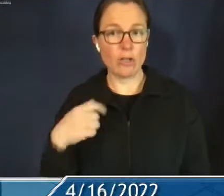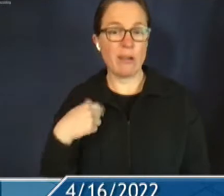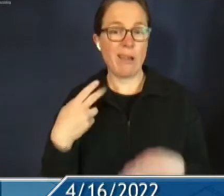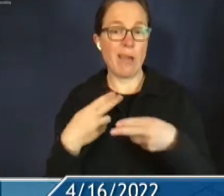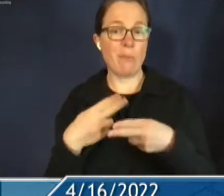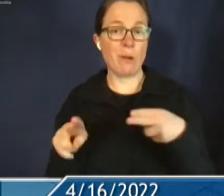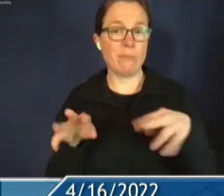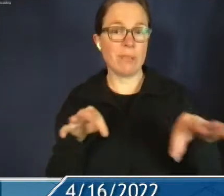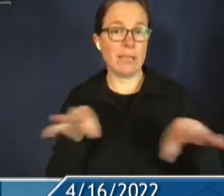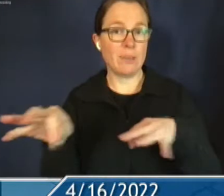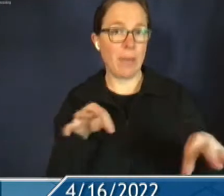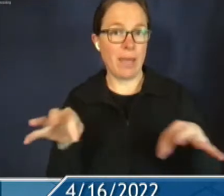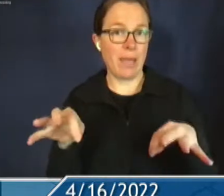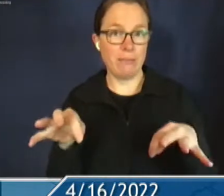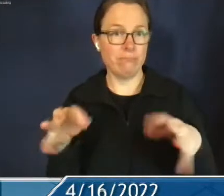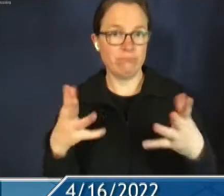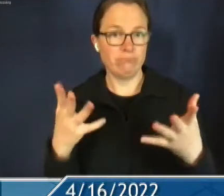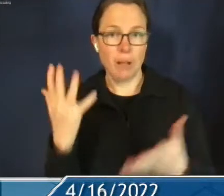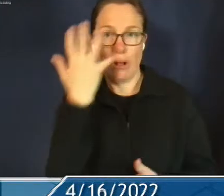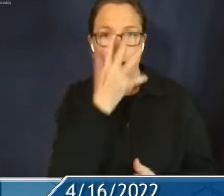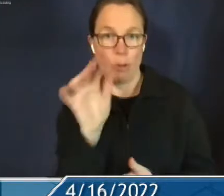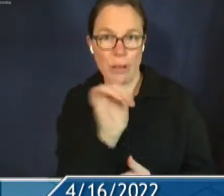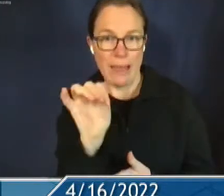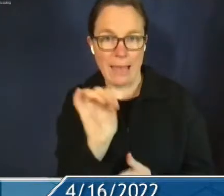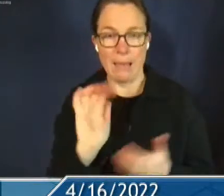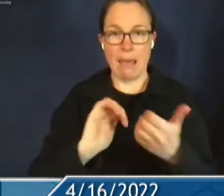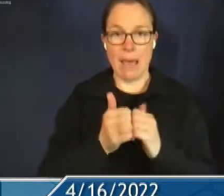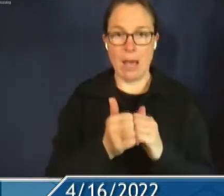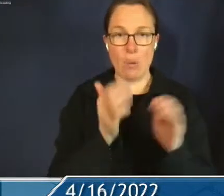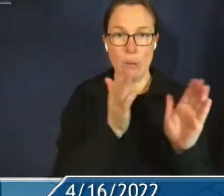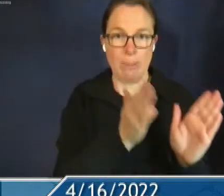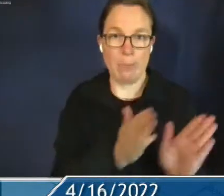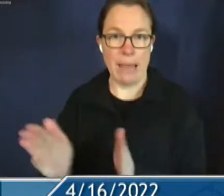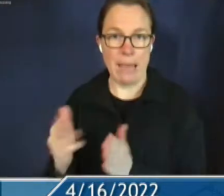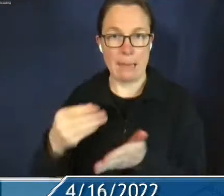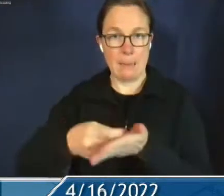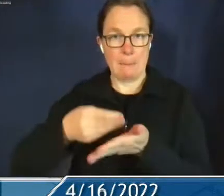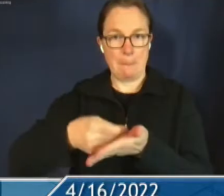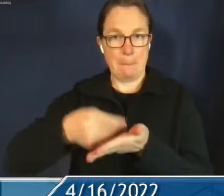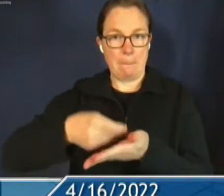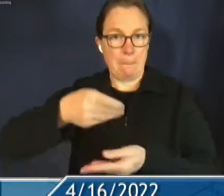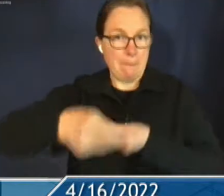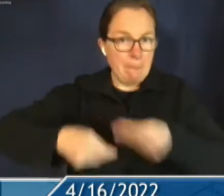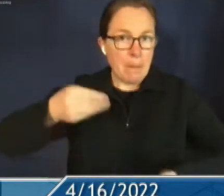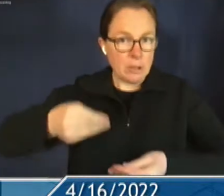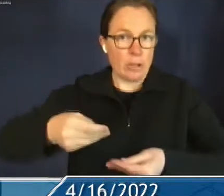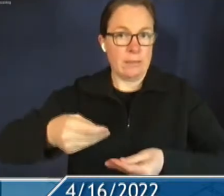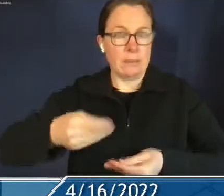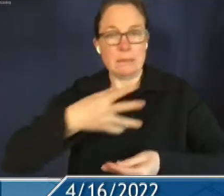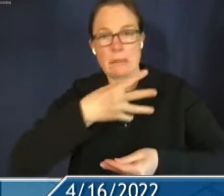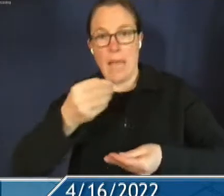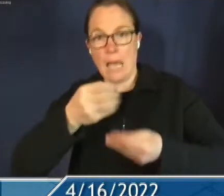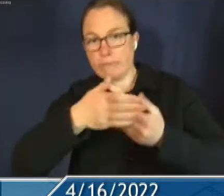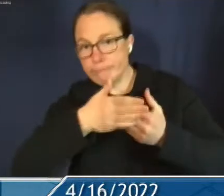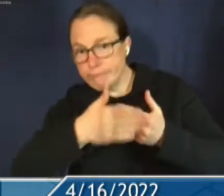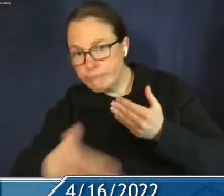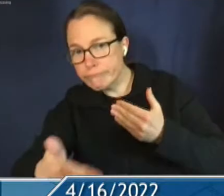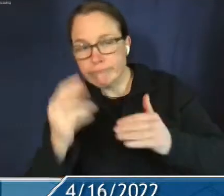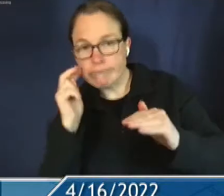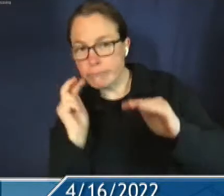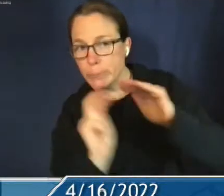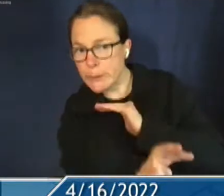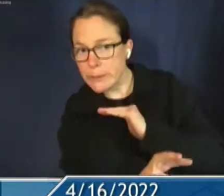of the city's organization, our high-level budget, and what we're looking at in terms of forecasted resources this